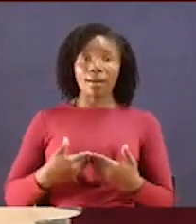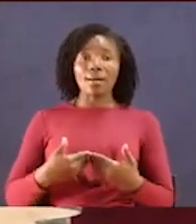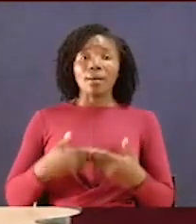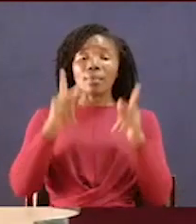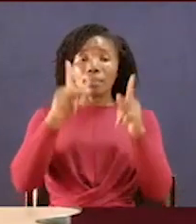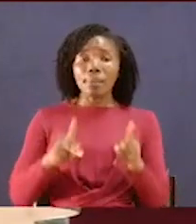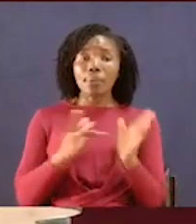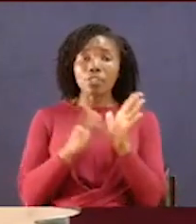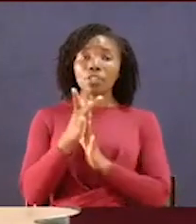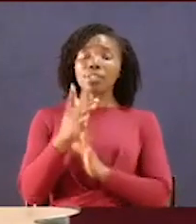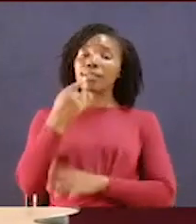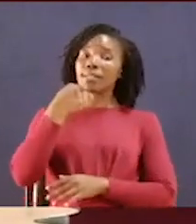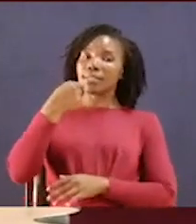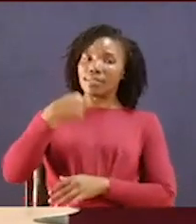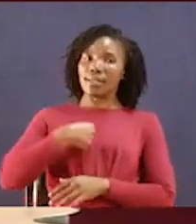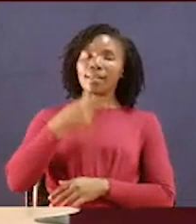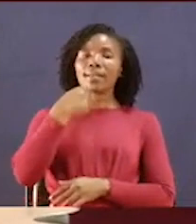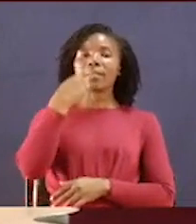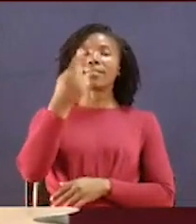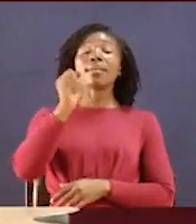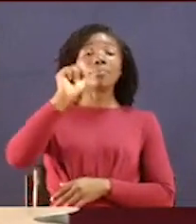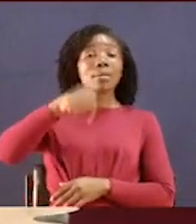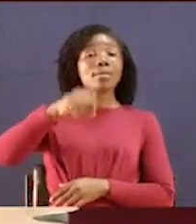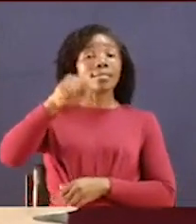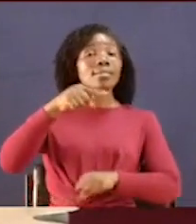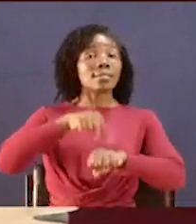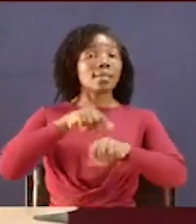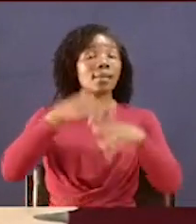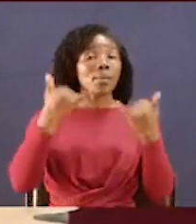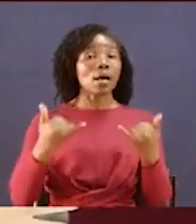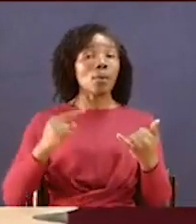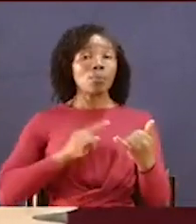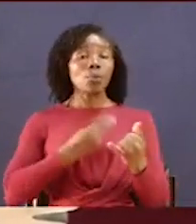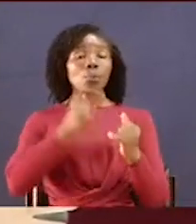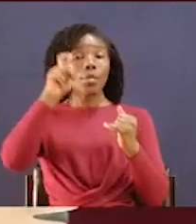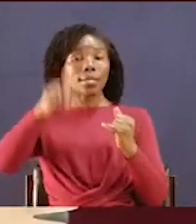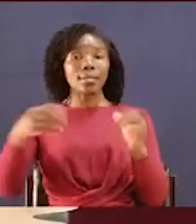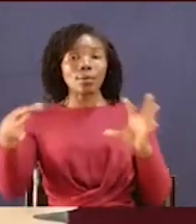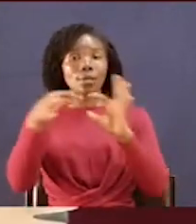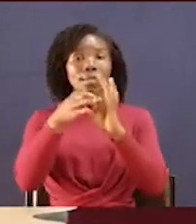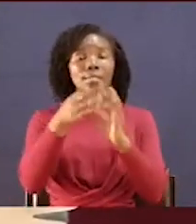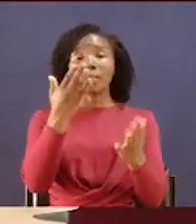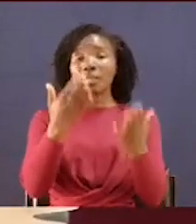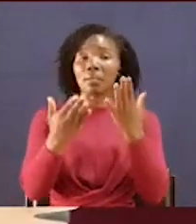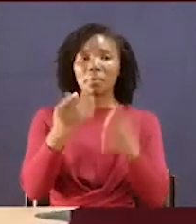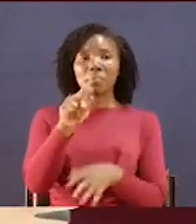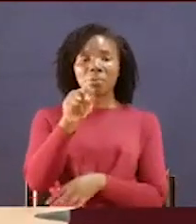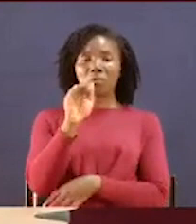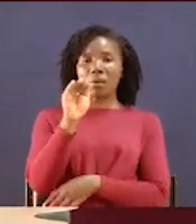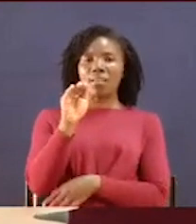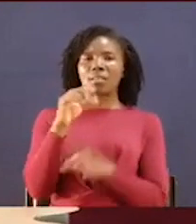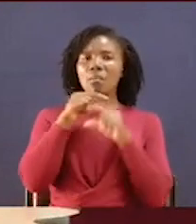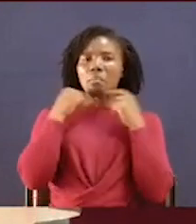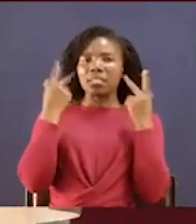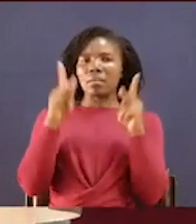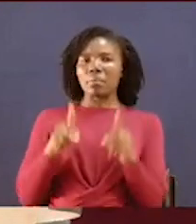to. And he's saying, yes, this is the time for us to connect. And somebody may say, Pastor, but where are they? These ones